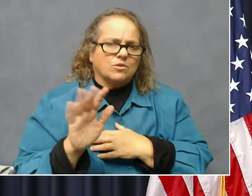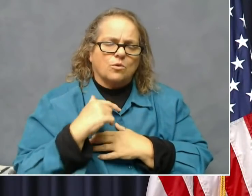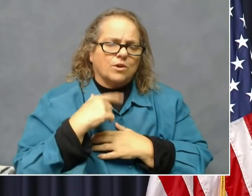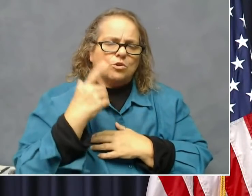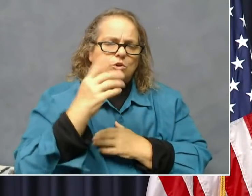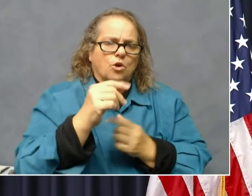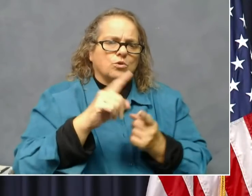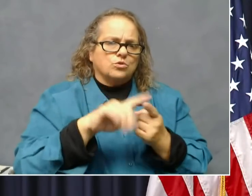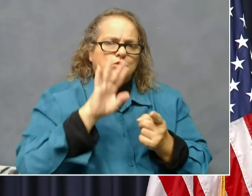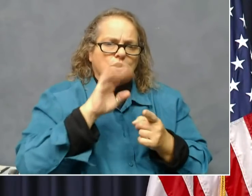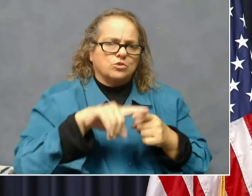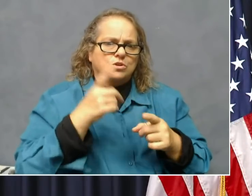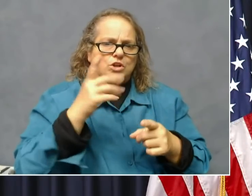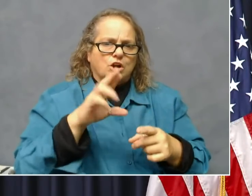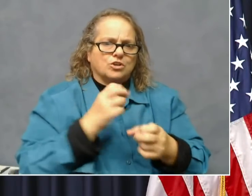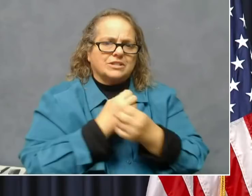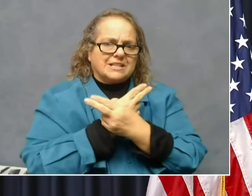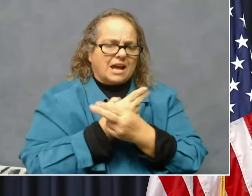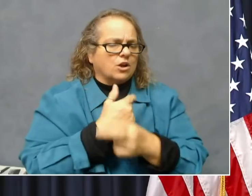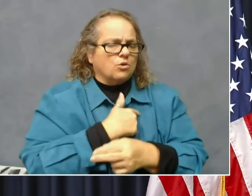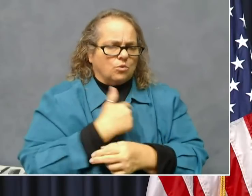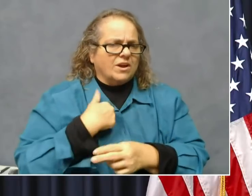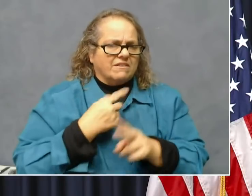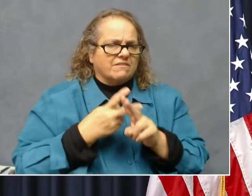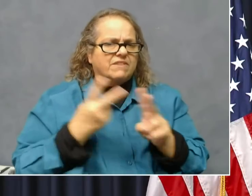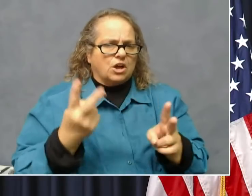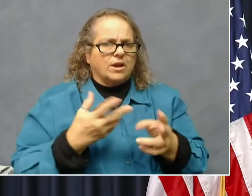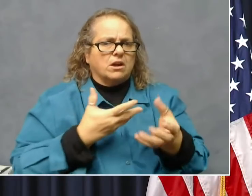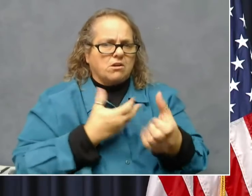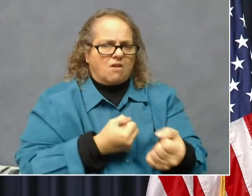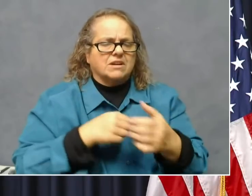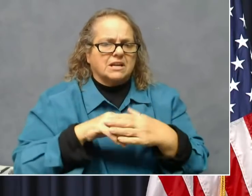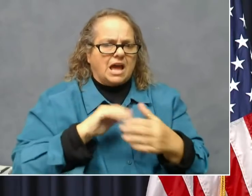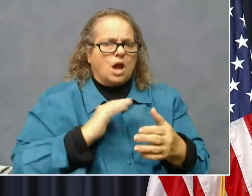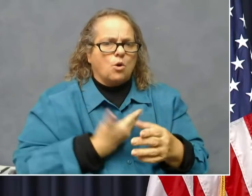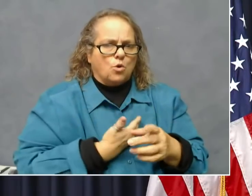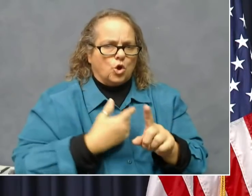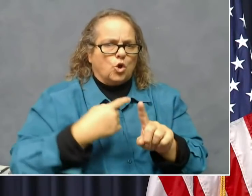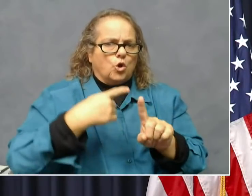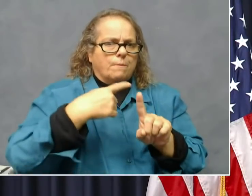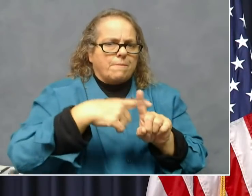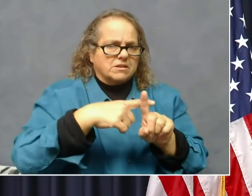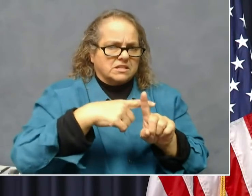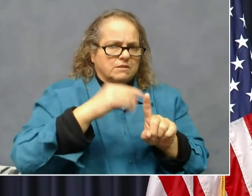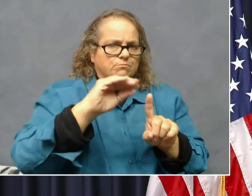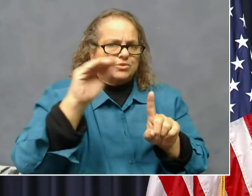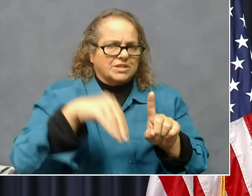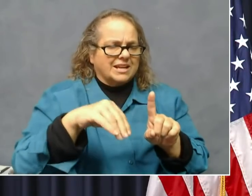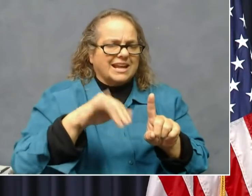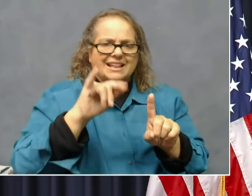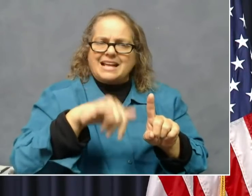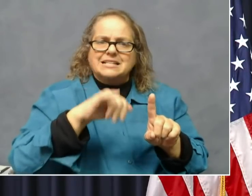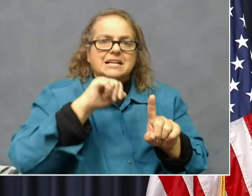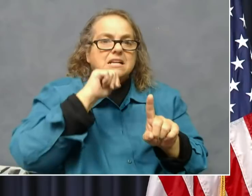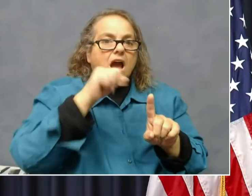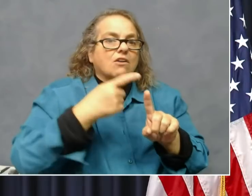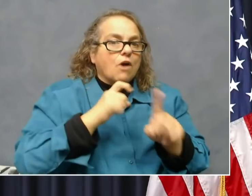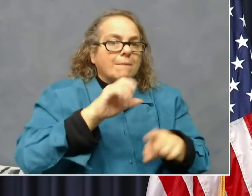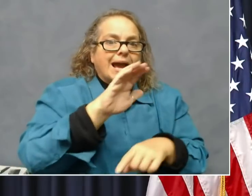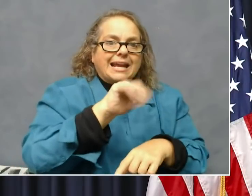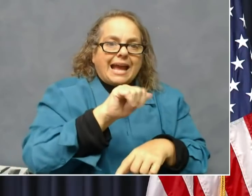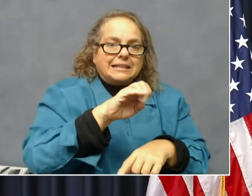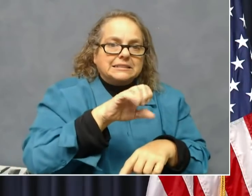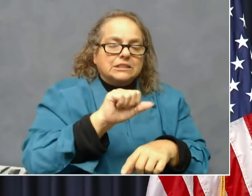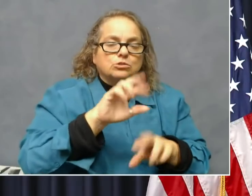we are confident in our positivity rate. It comes not from the number of cases we report, but directly from